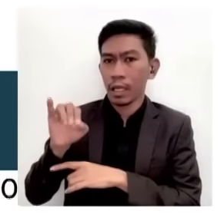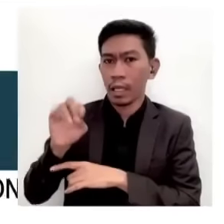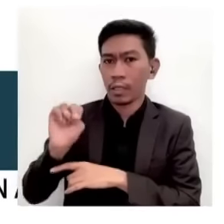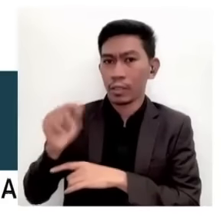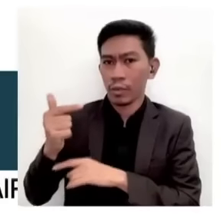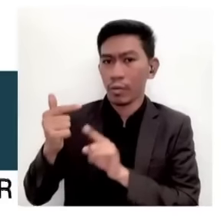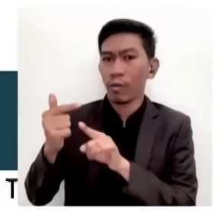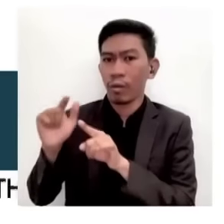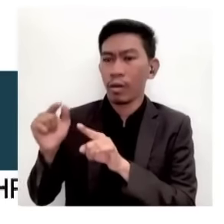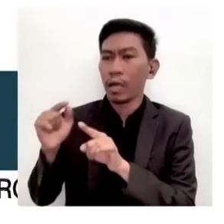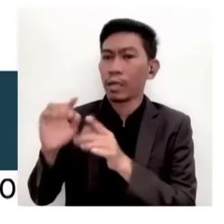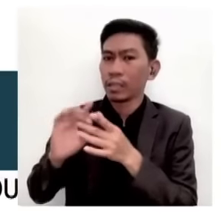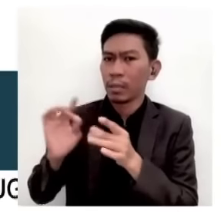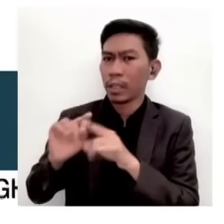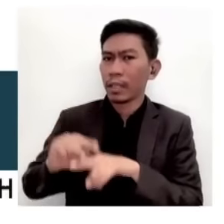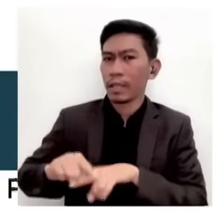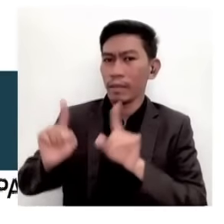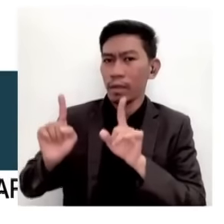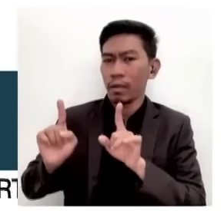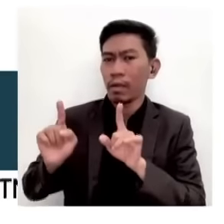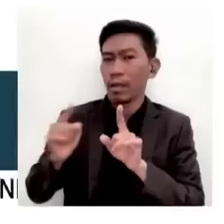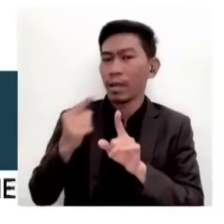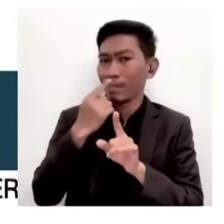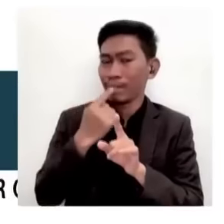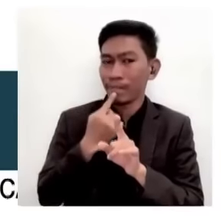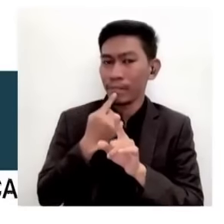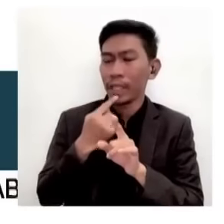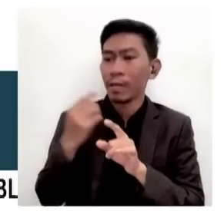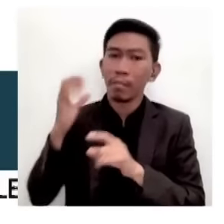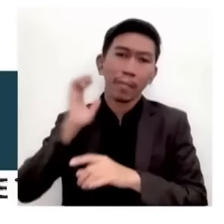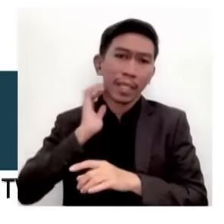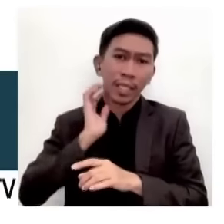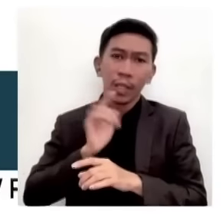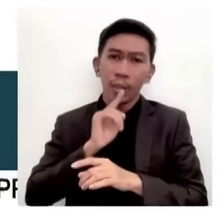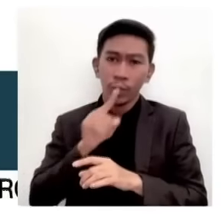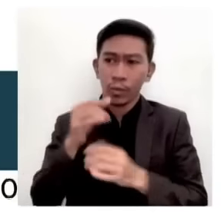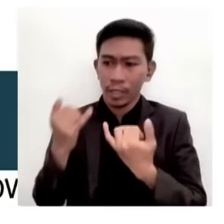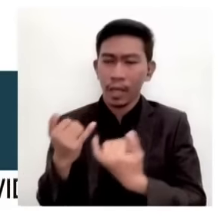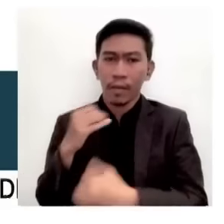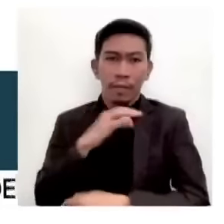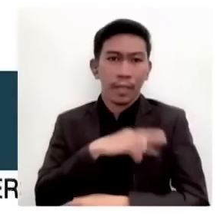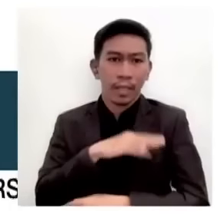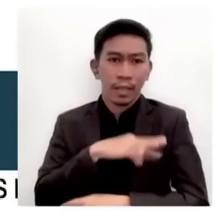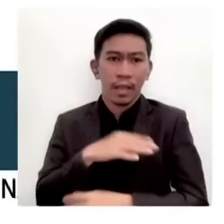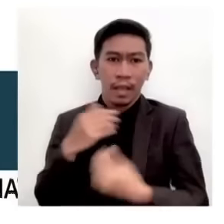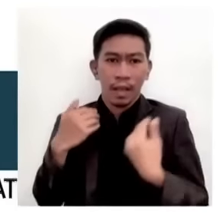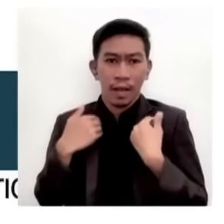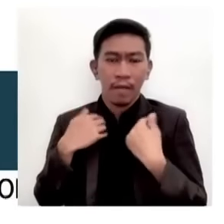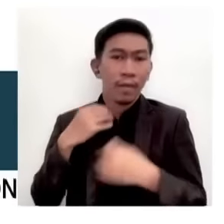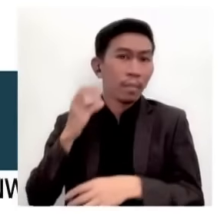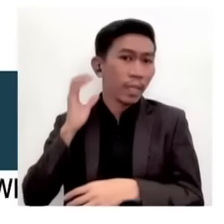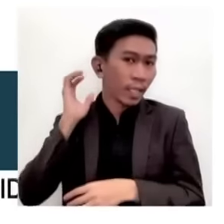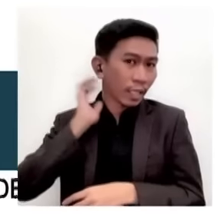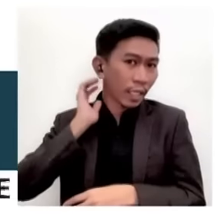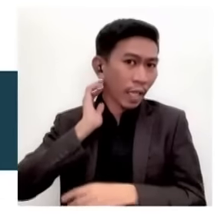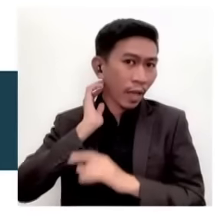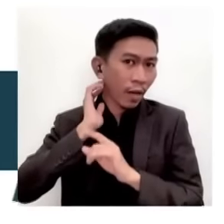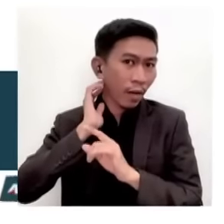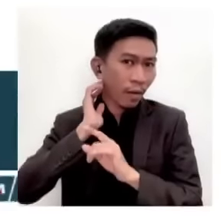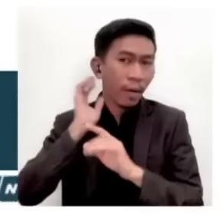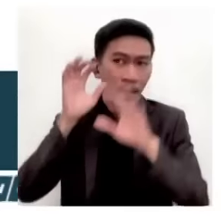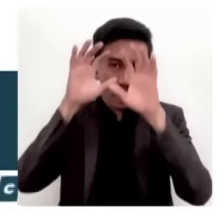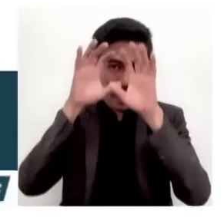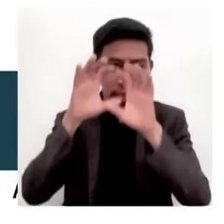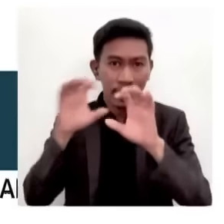well. This is what he said. He said, in fact, Mindanao has been reaping the gains of having had a Mindanaoan president of the